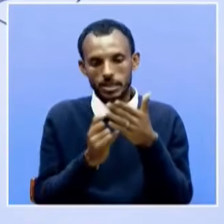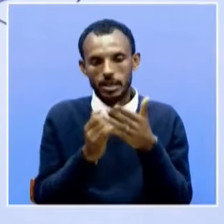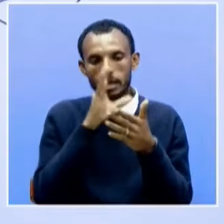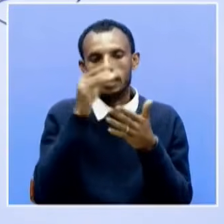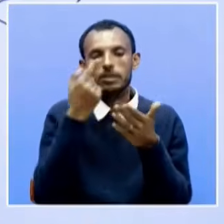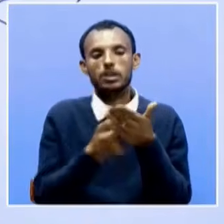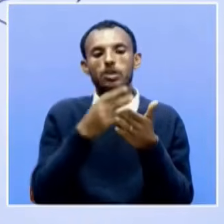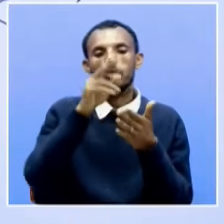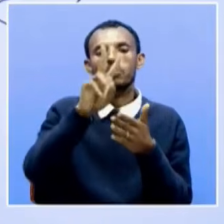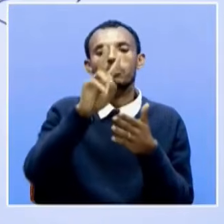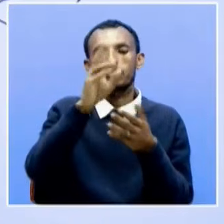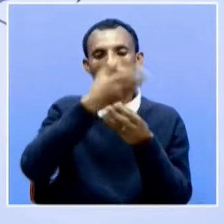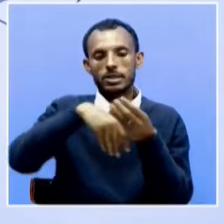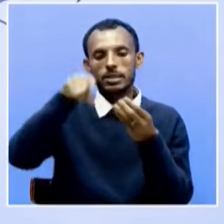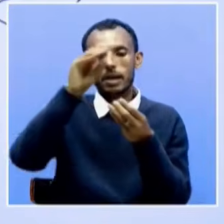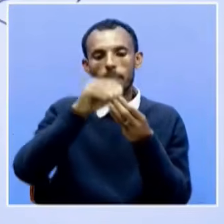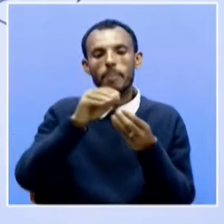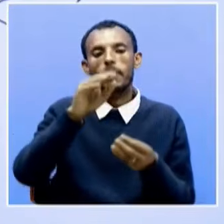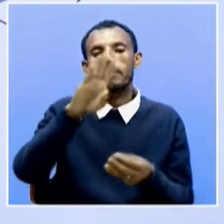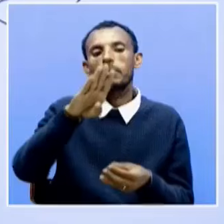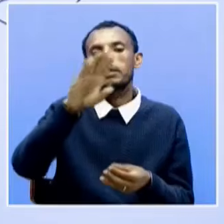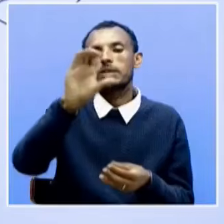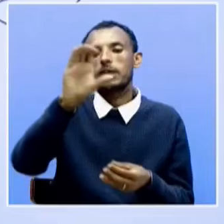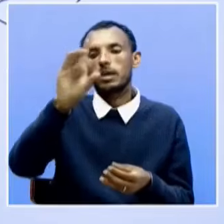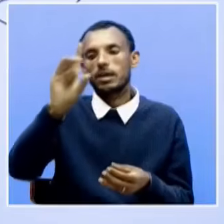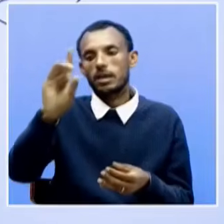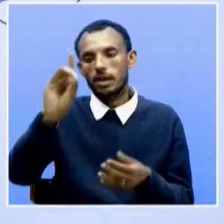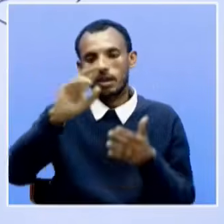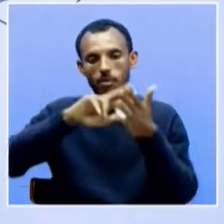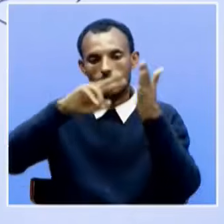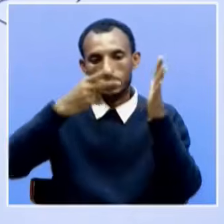these two sum. BCD means